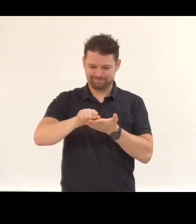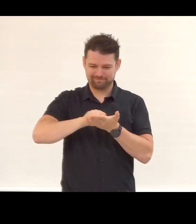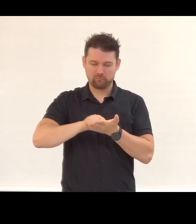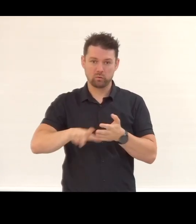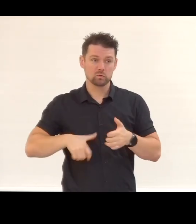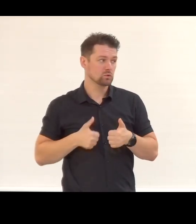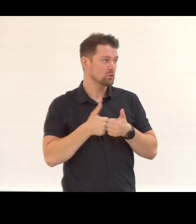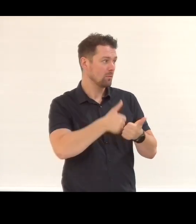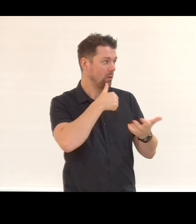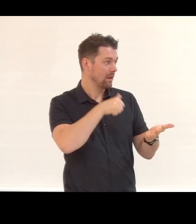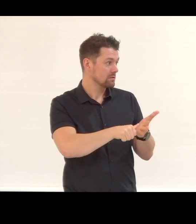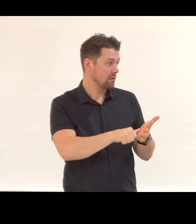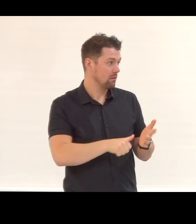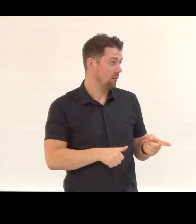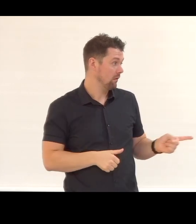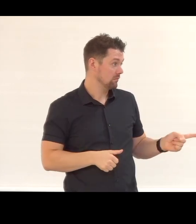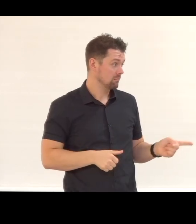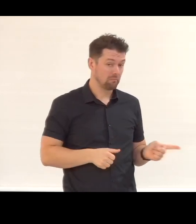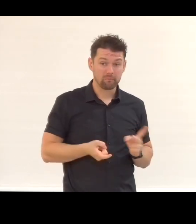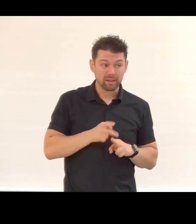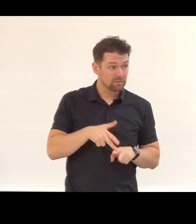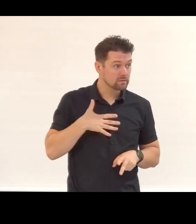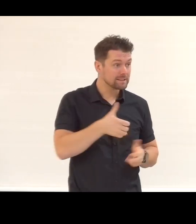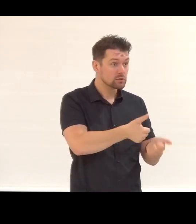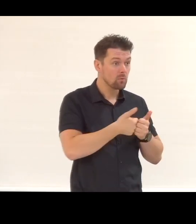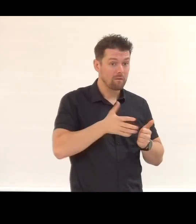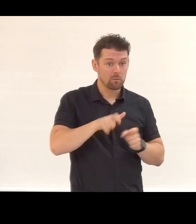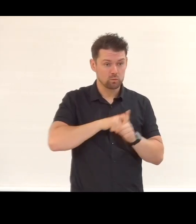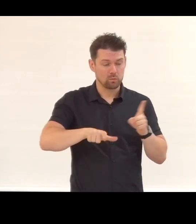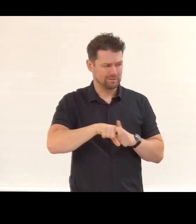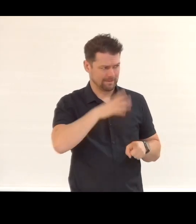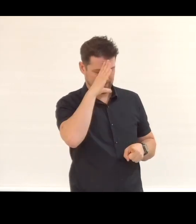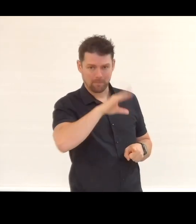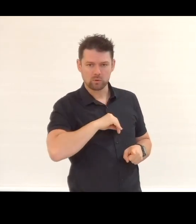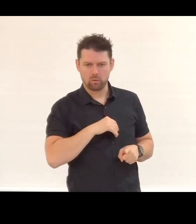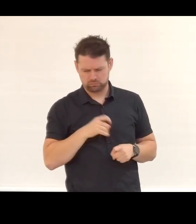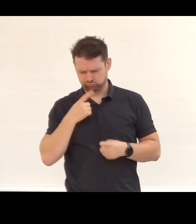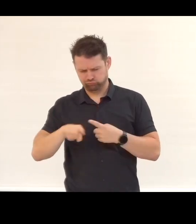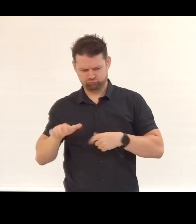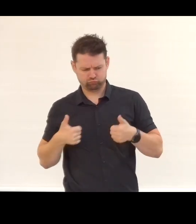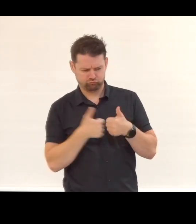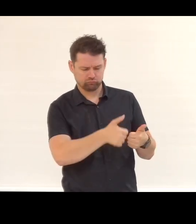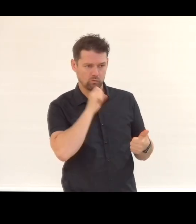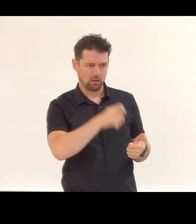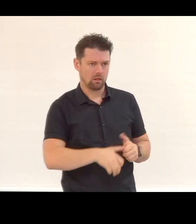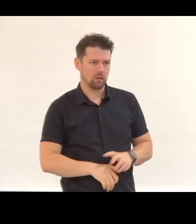Well, yeah. Feel free to discuss with Henk. Yeah. If he needs any support from the community, just... Okay, yeah, that would be great. Yeah. Thank you.